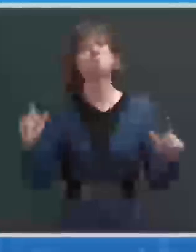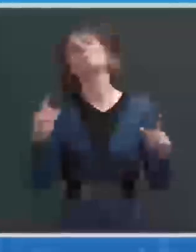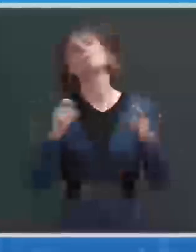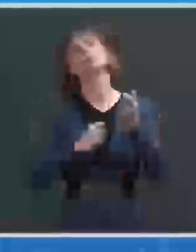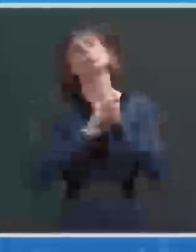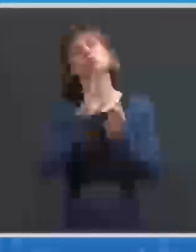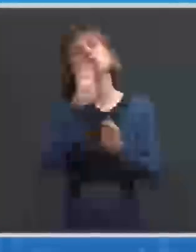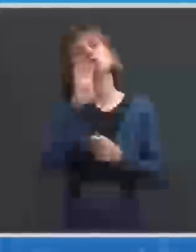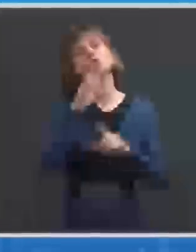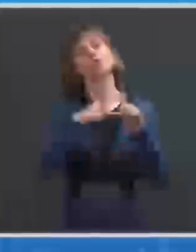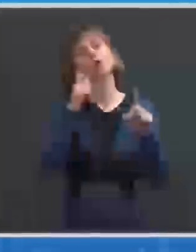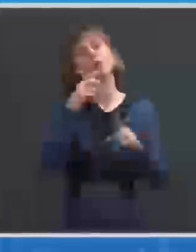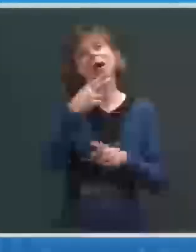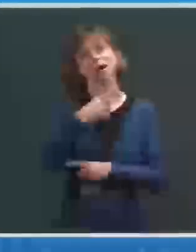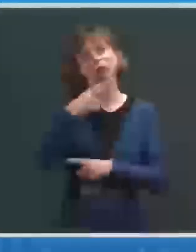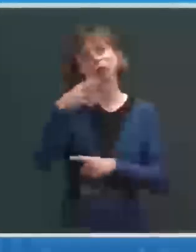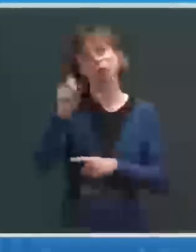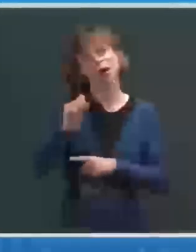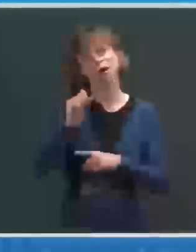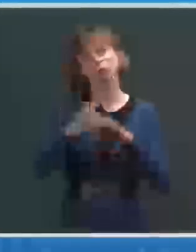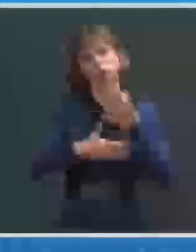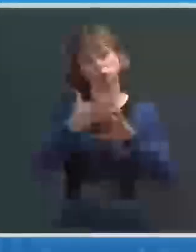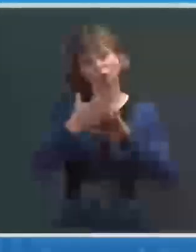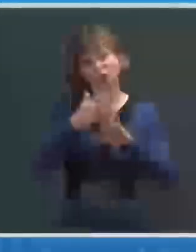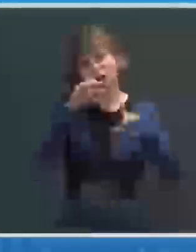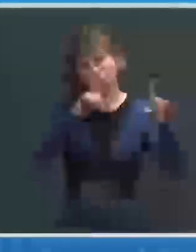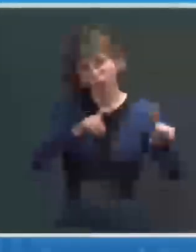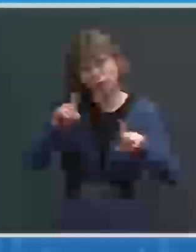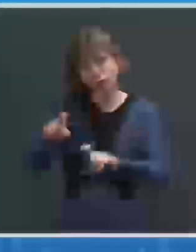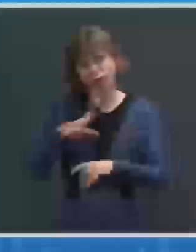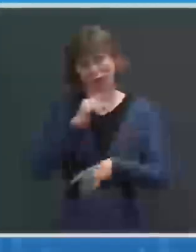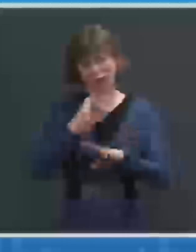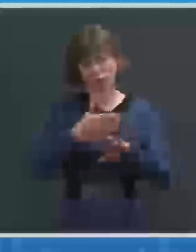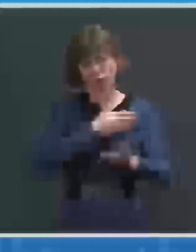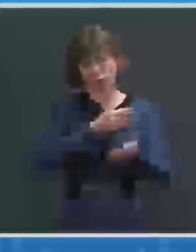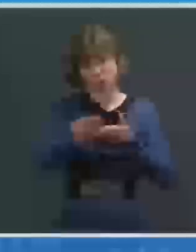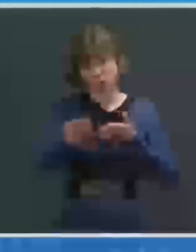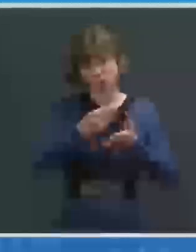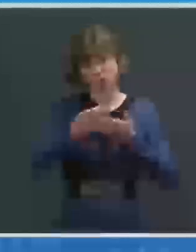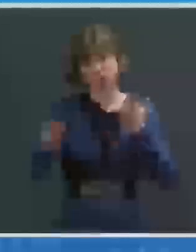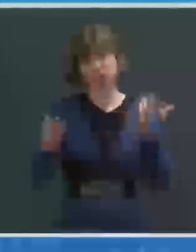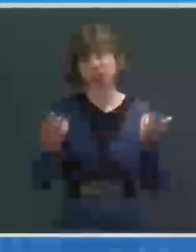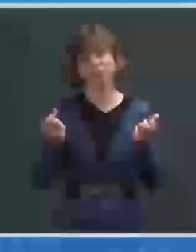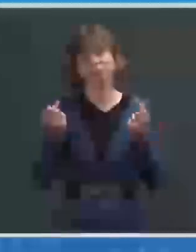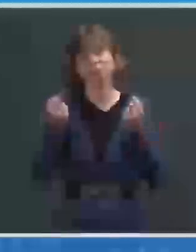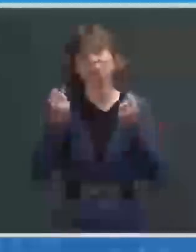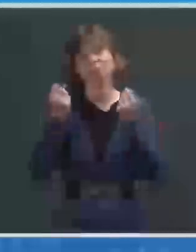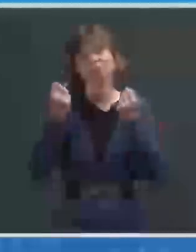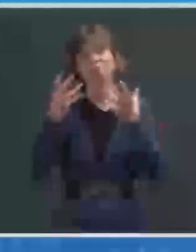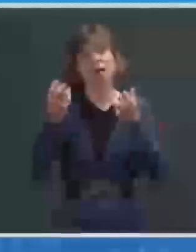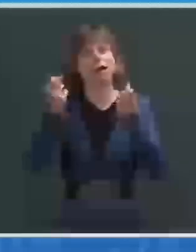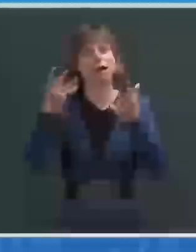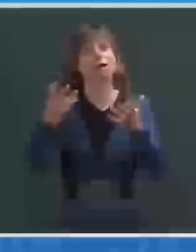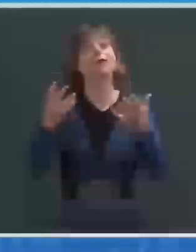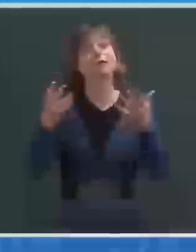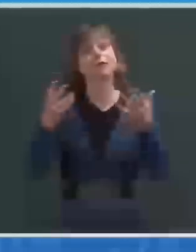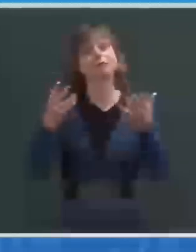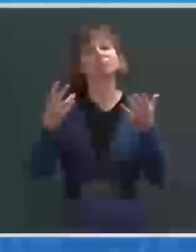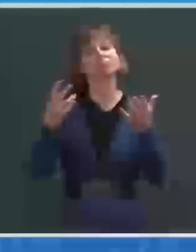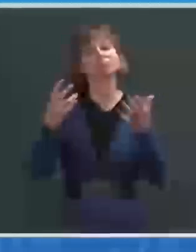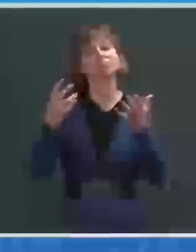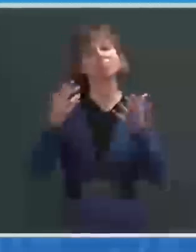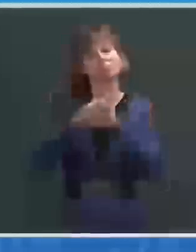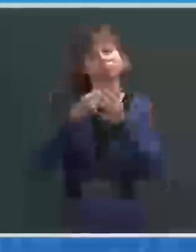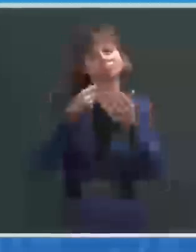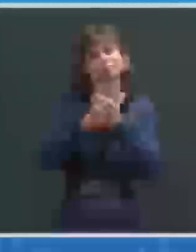of HHS to conduct the trial and to pre-purchase hundreds of millions of dollars worth of